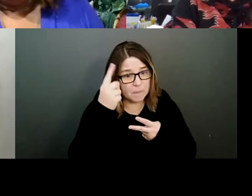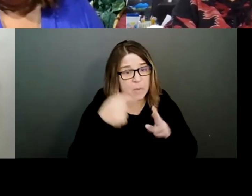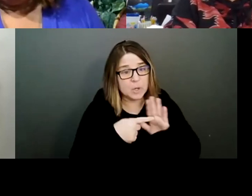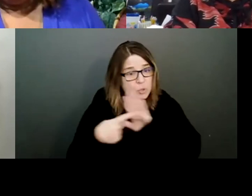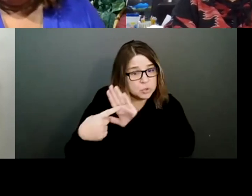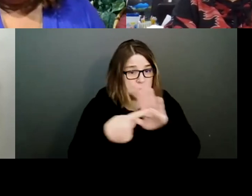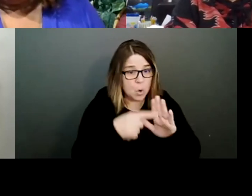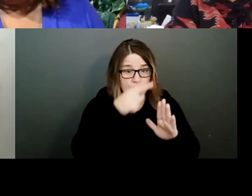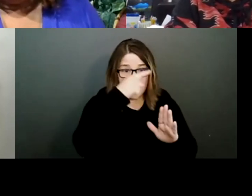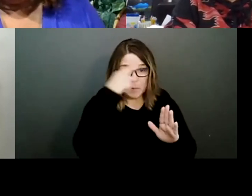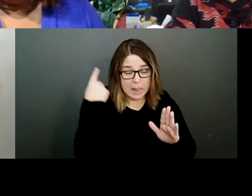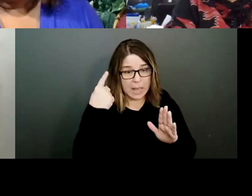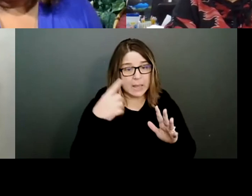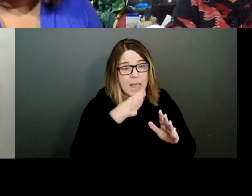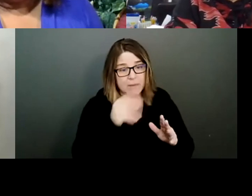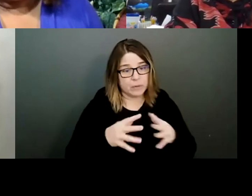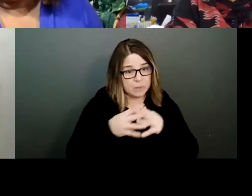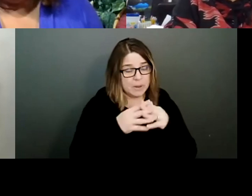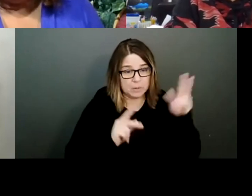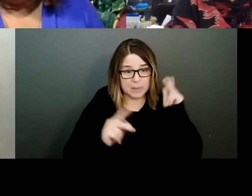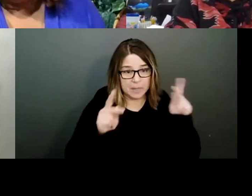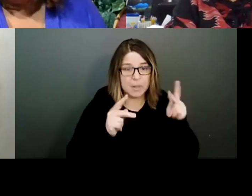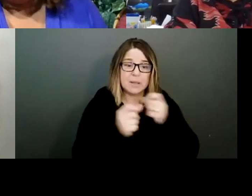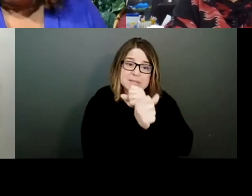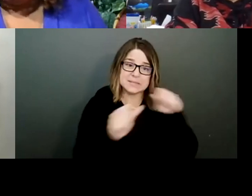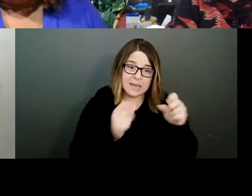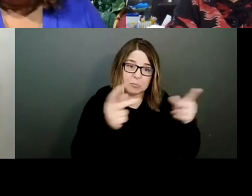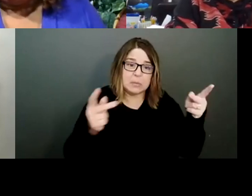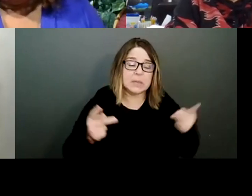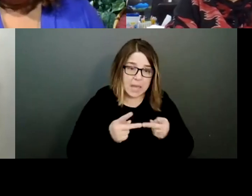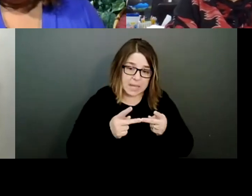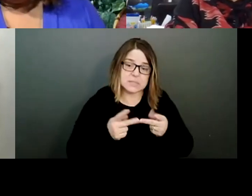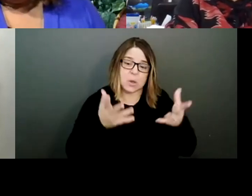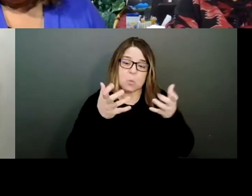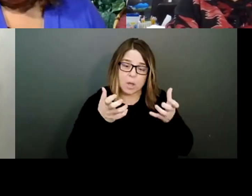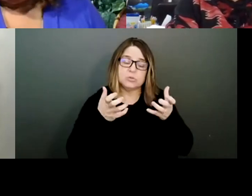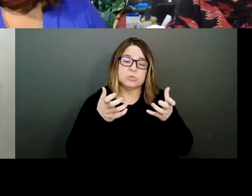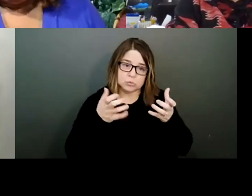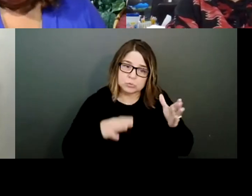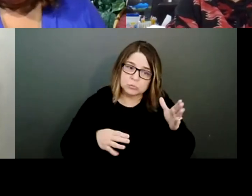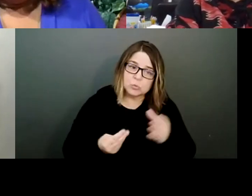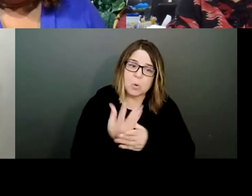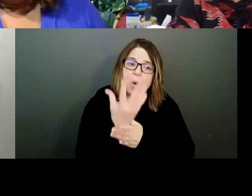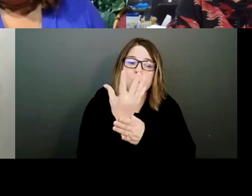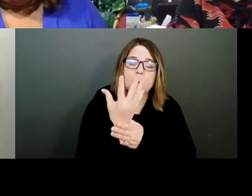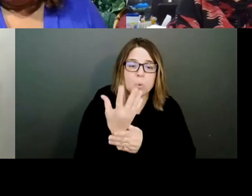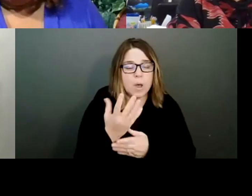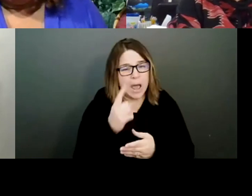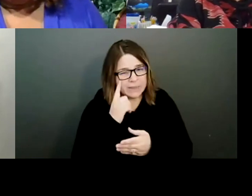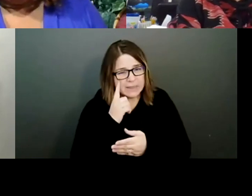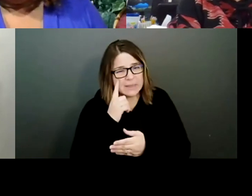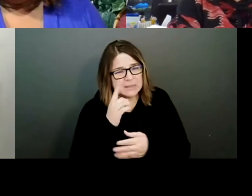want for you. We want you to build for yourself. And I think that's an important piece of it. If an organization,